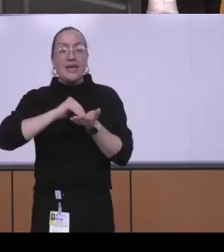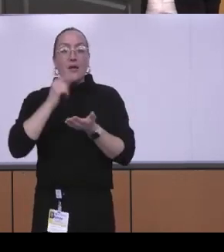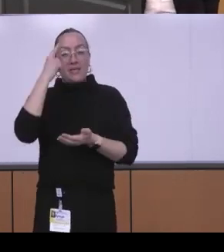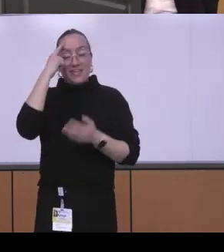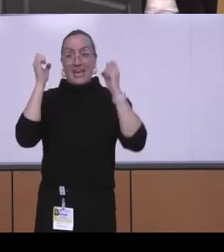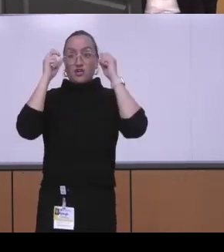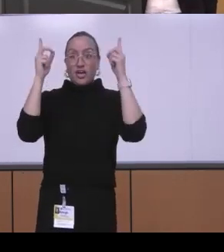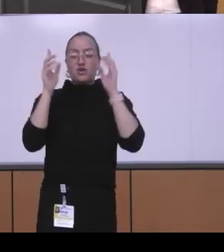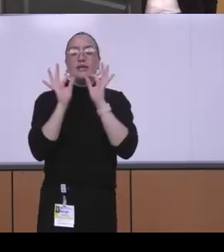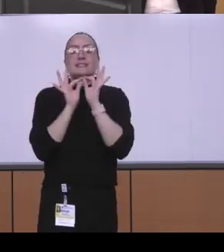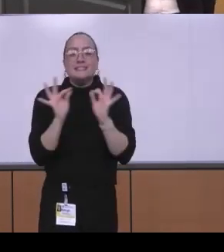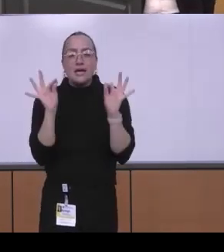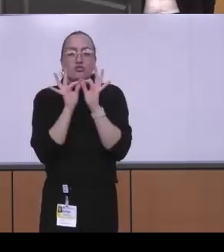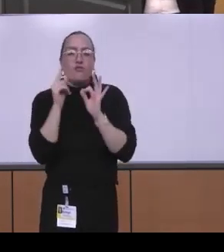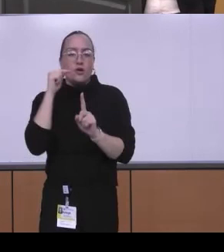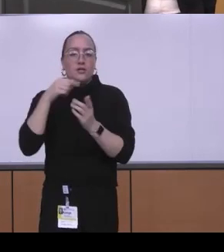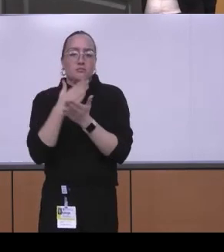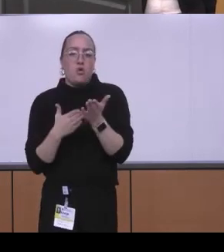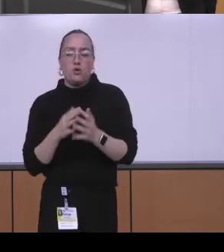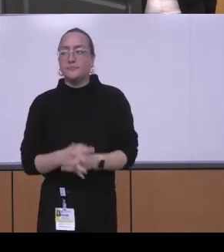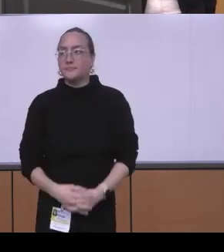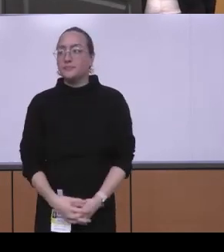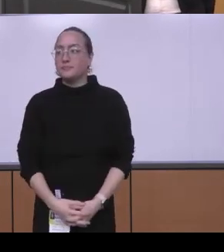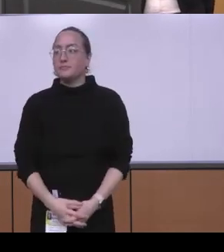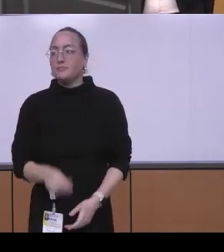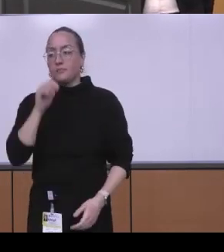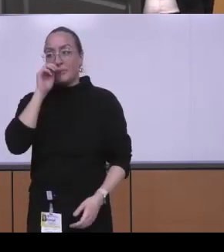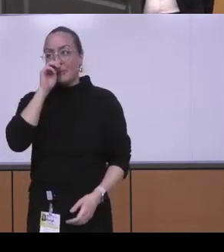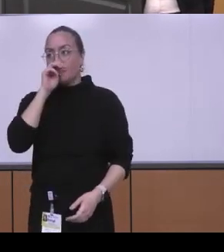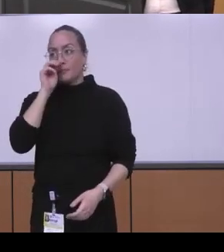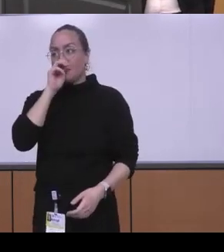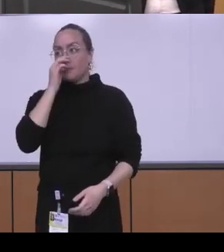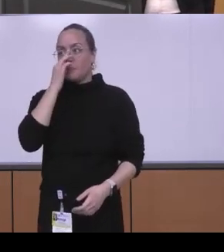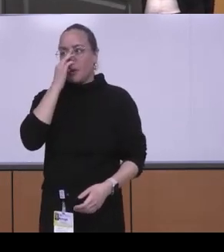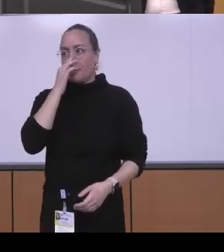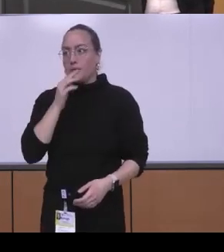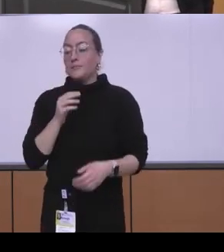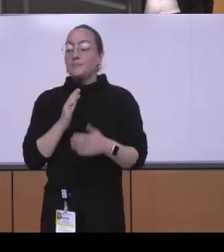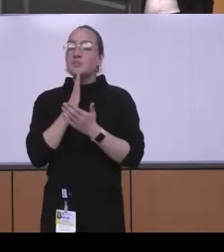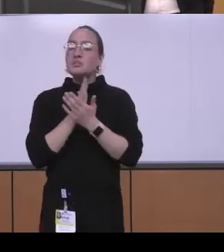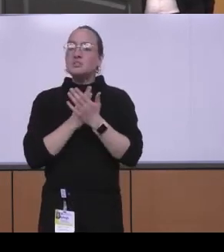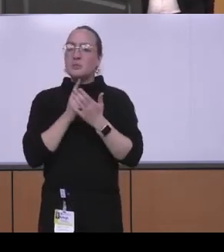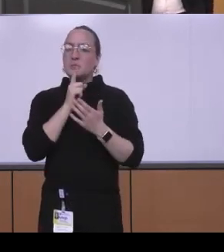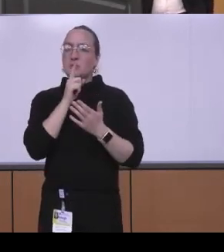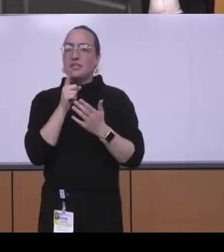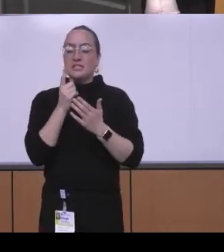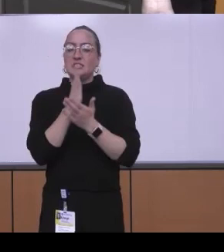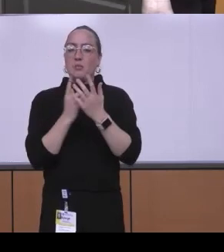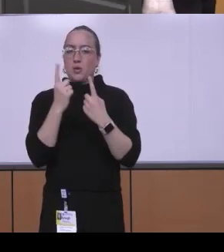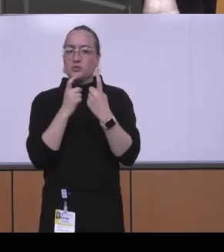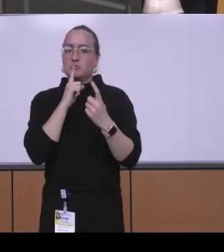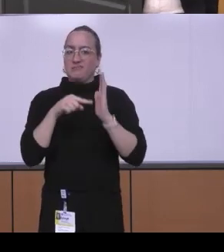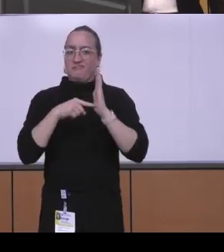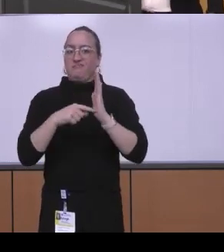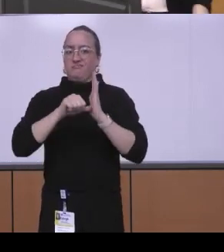is essential. I do think this thing about reporting is so crucial. There are a couple of questions that highlight this theme, which really is about based